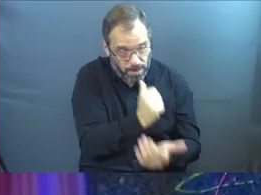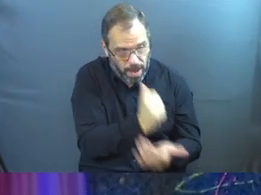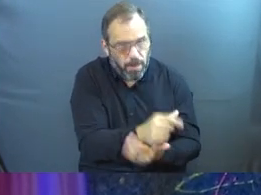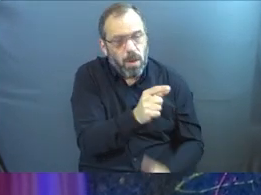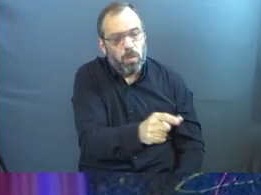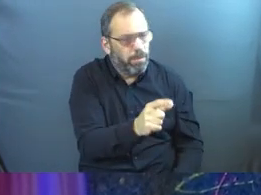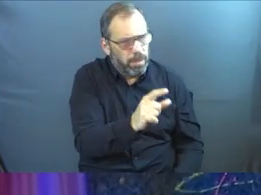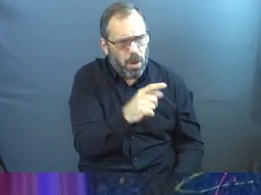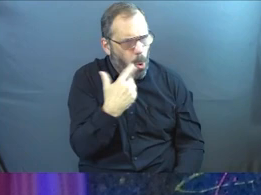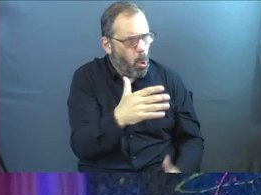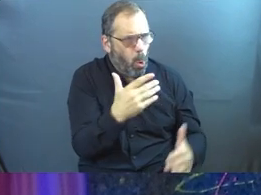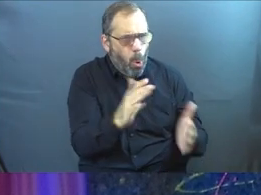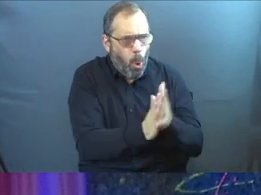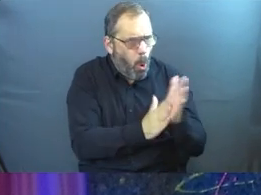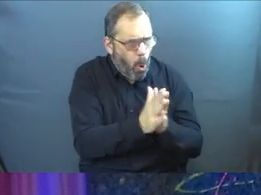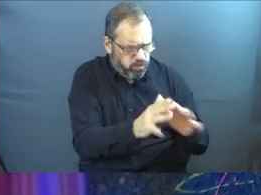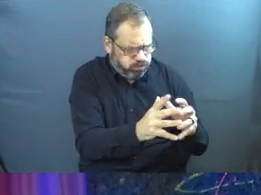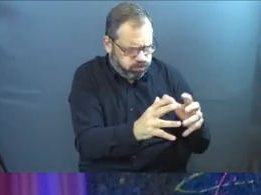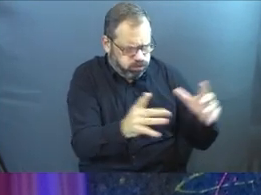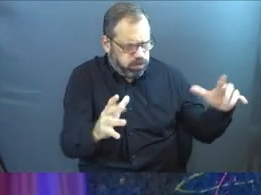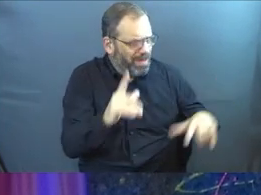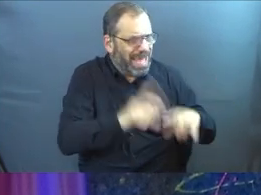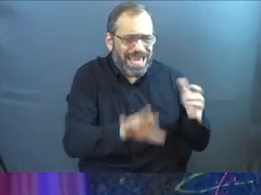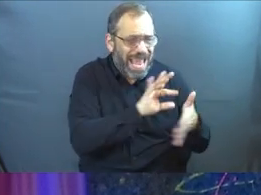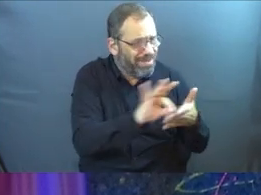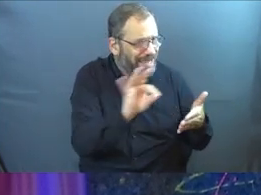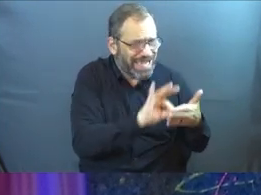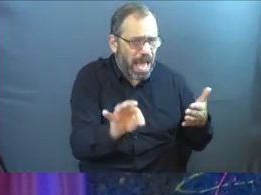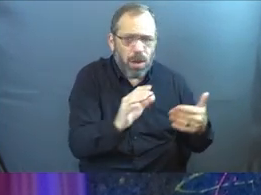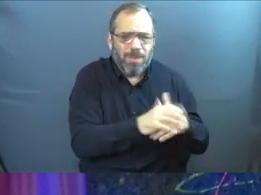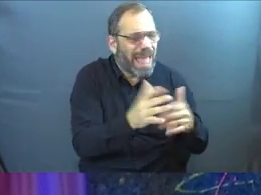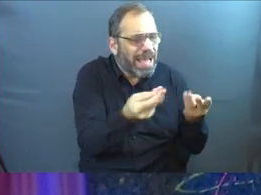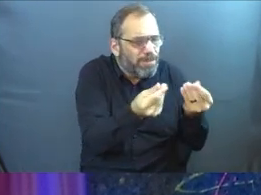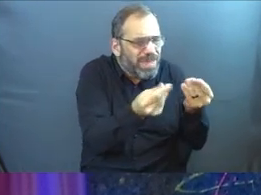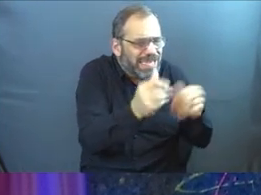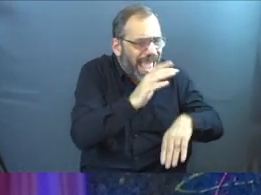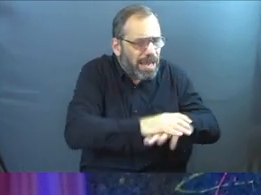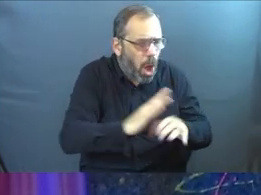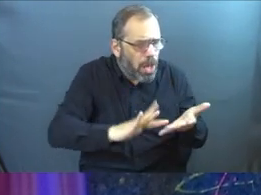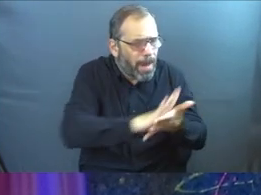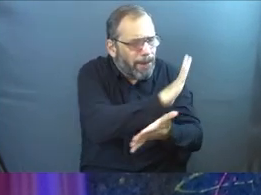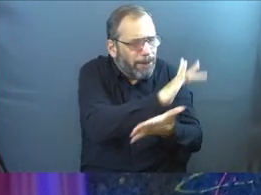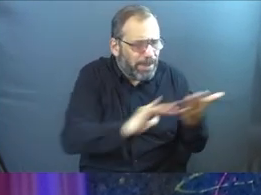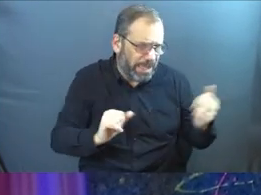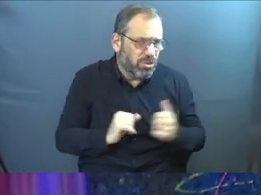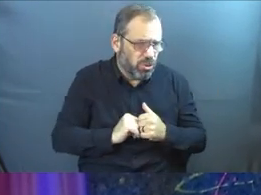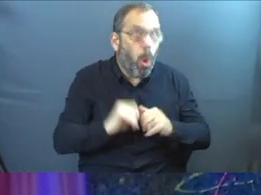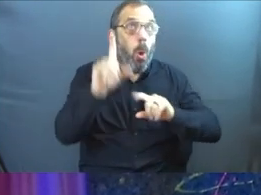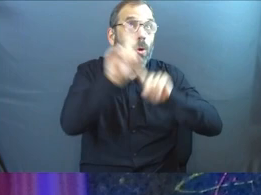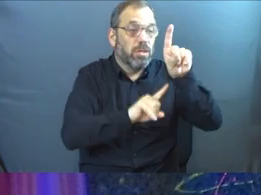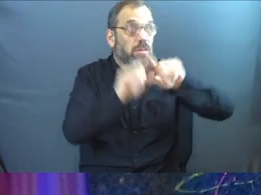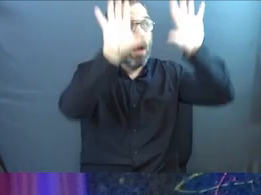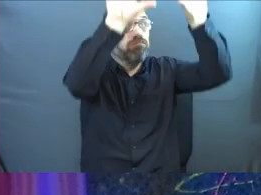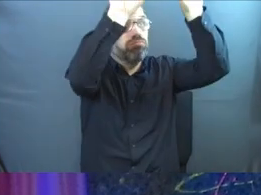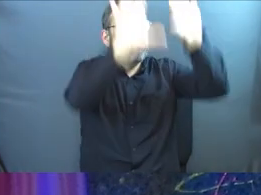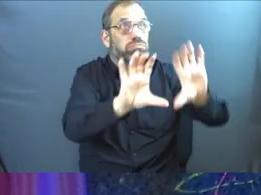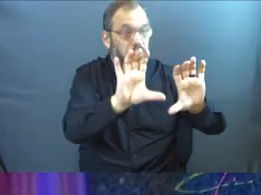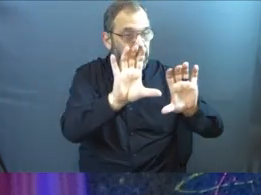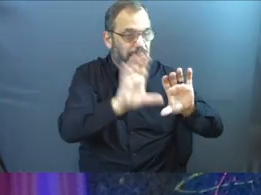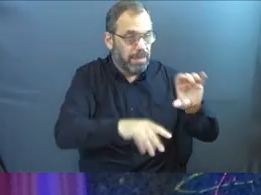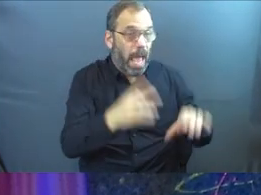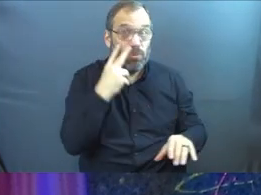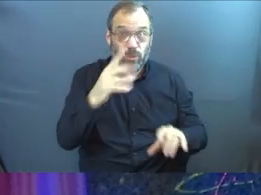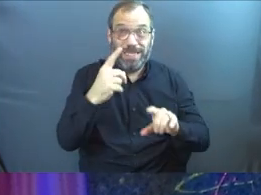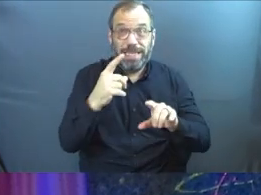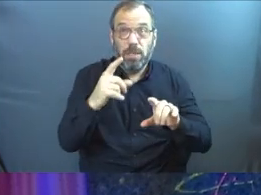going to be so numerous, people won't even be able to count them and be like the sand on the seashore or the stars in the sky, which you can actually